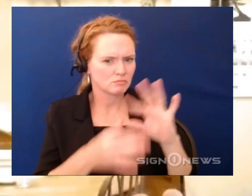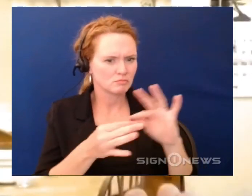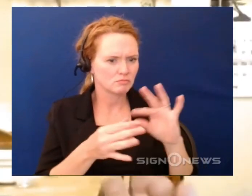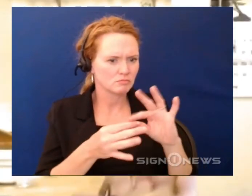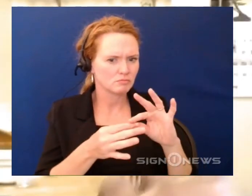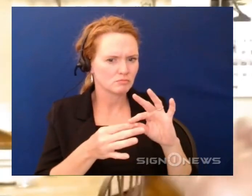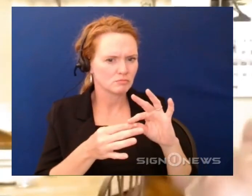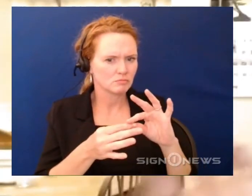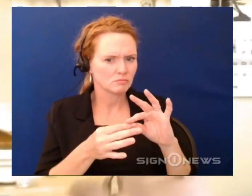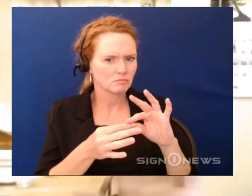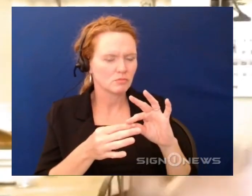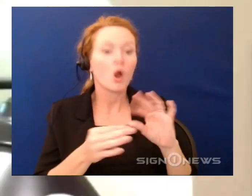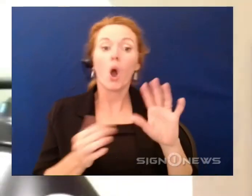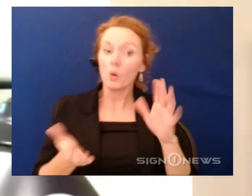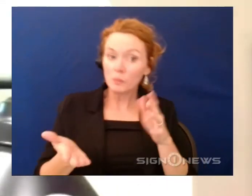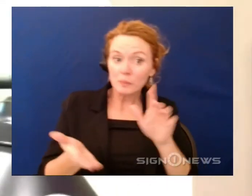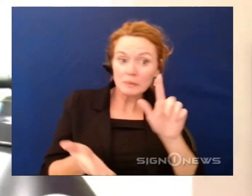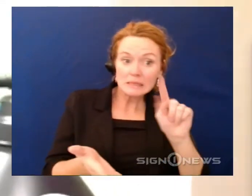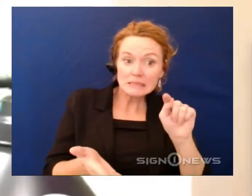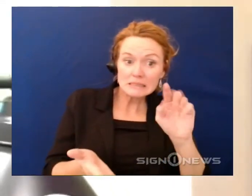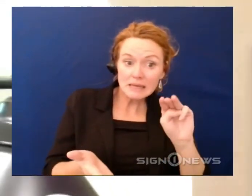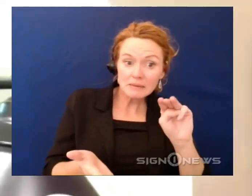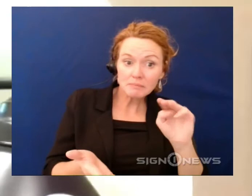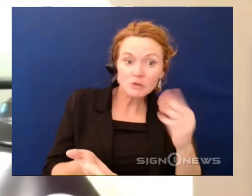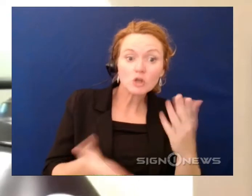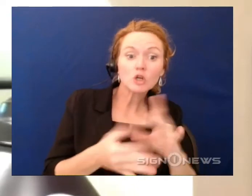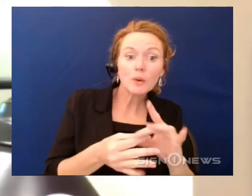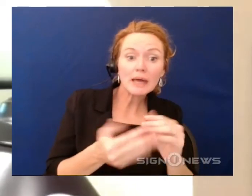clarities and sorry, Tim, go ahead.